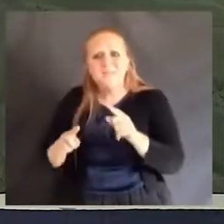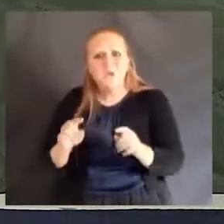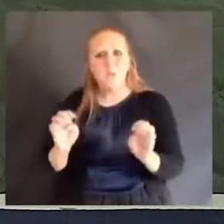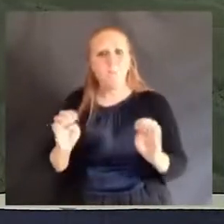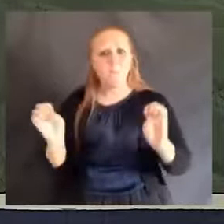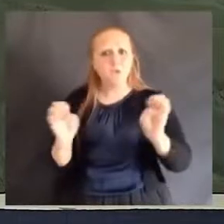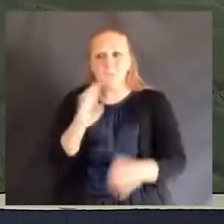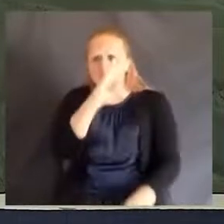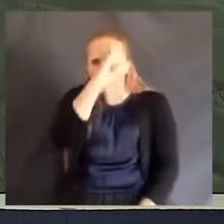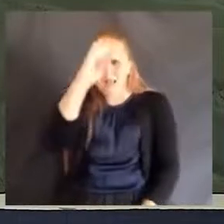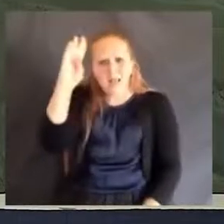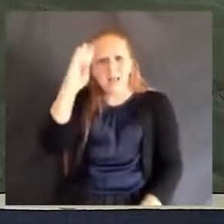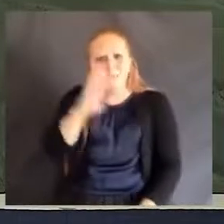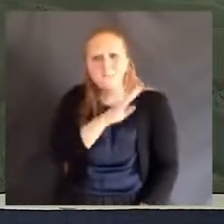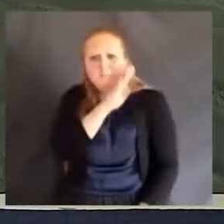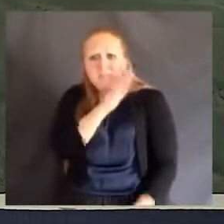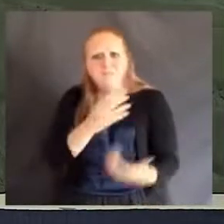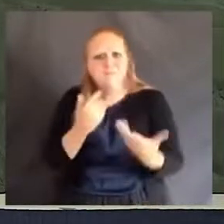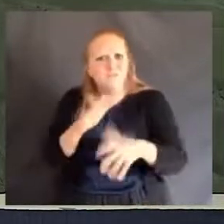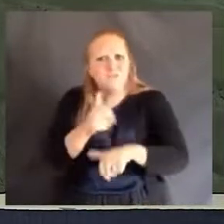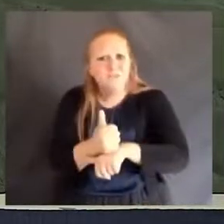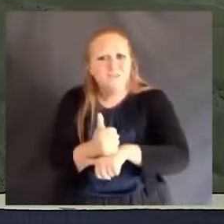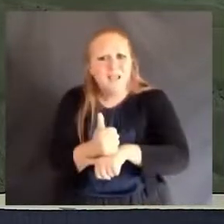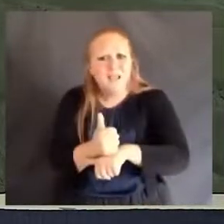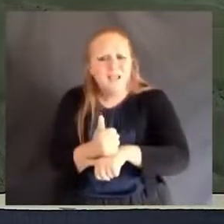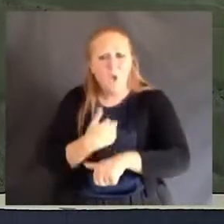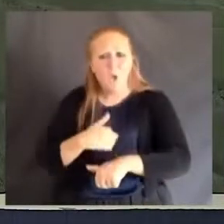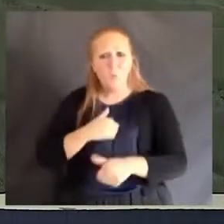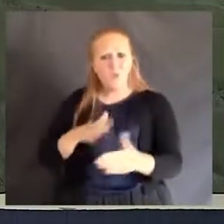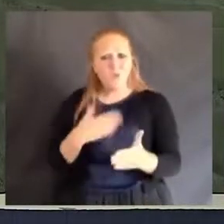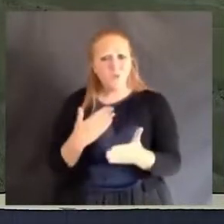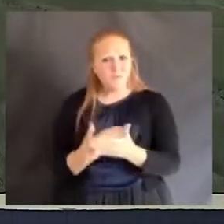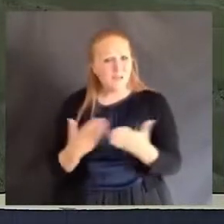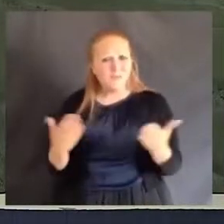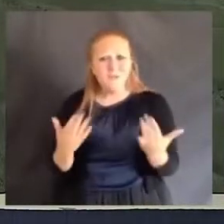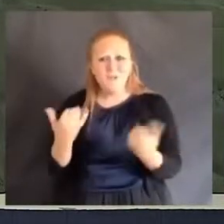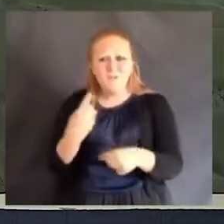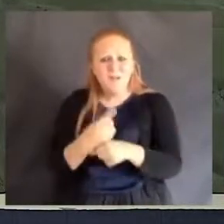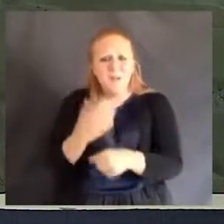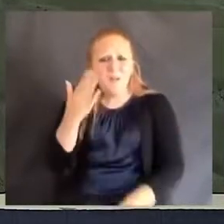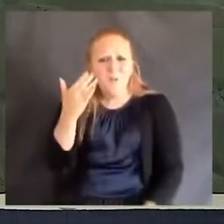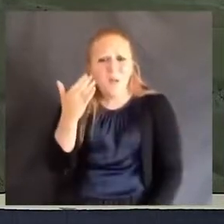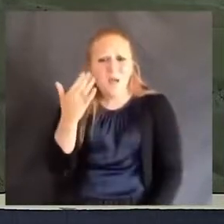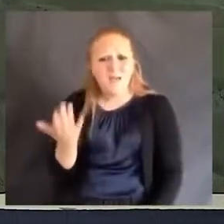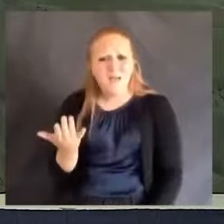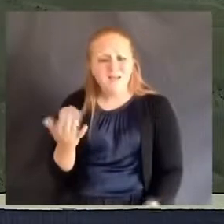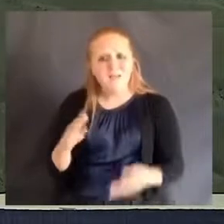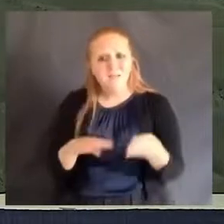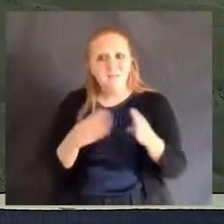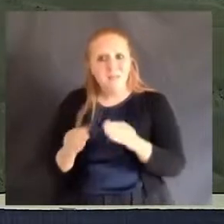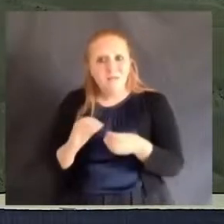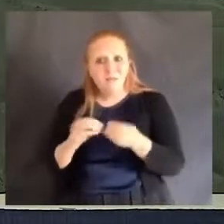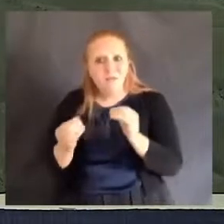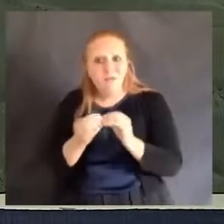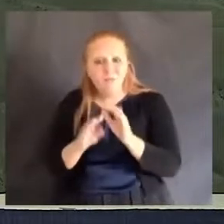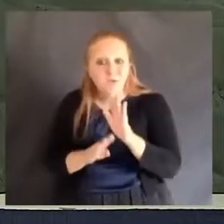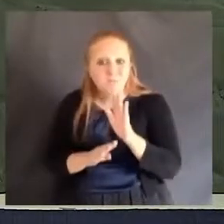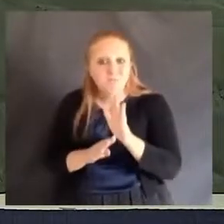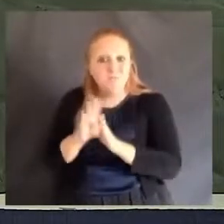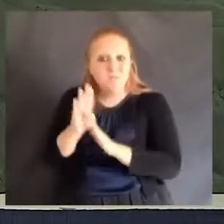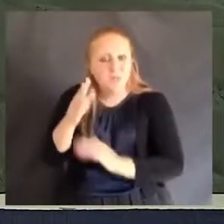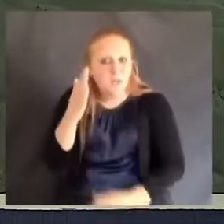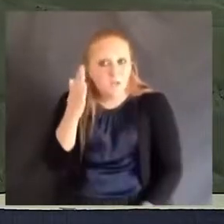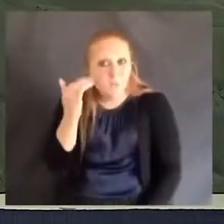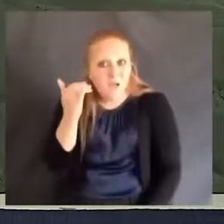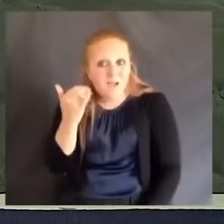beds. Why are we here? And why is the death rate going up? And why is the infection